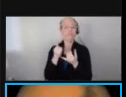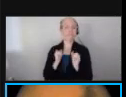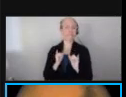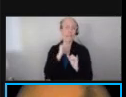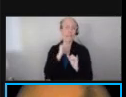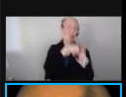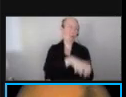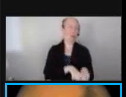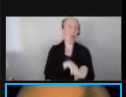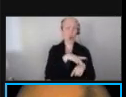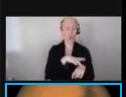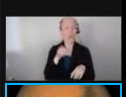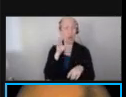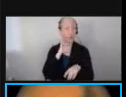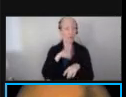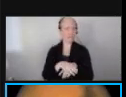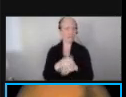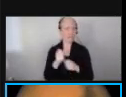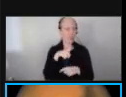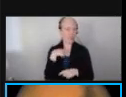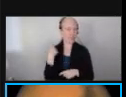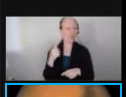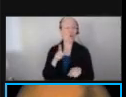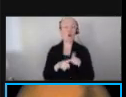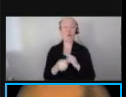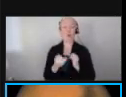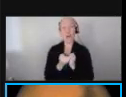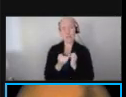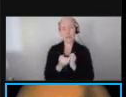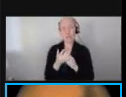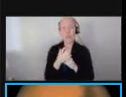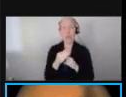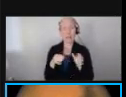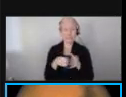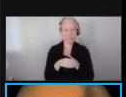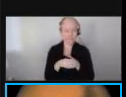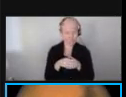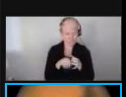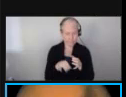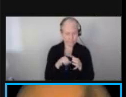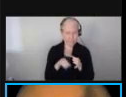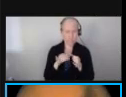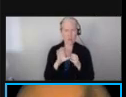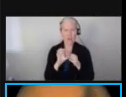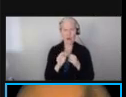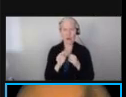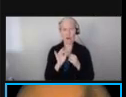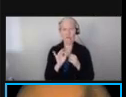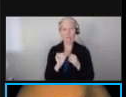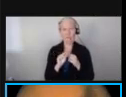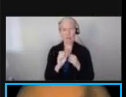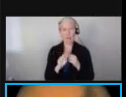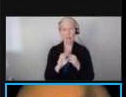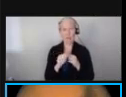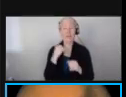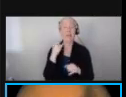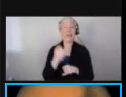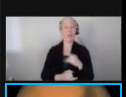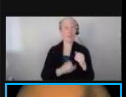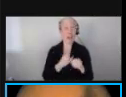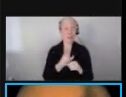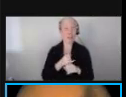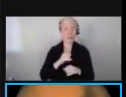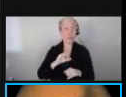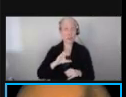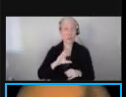see. Also isolation and confinement, international crew, team dynamics and mixed gender, a number of